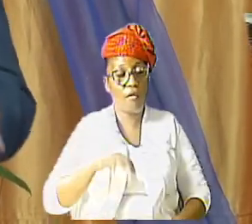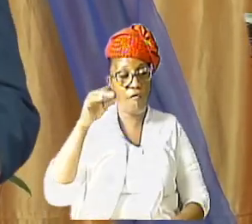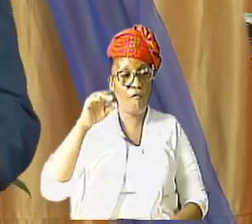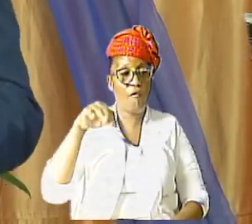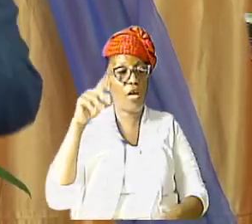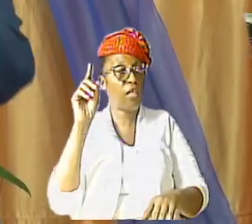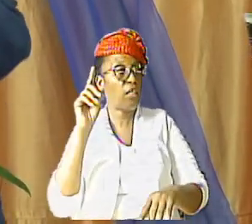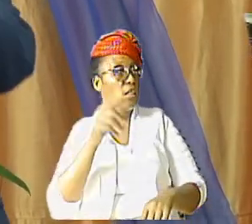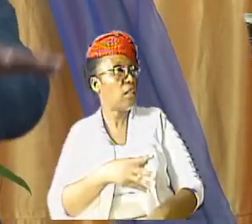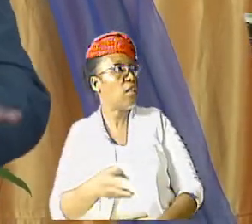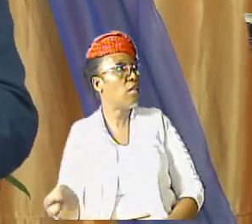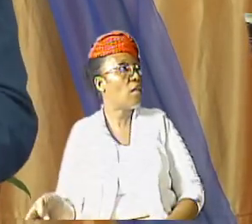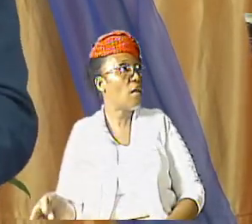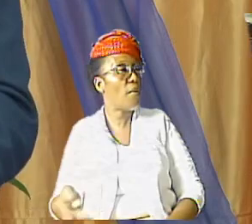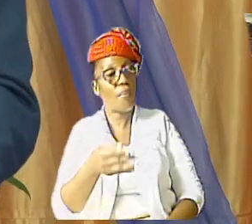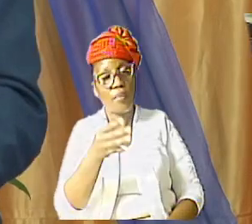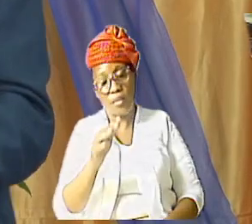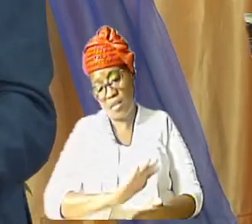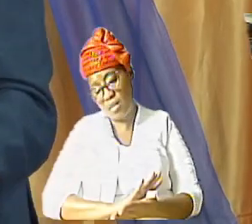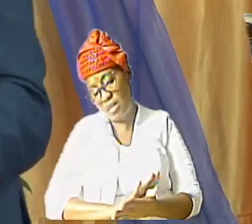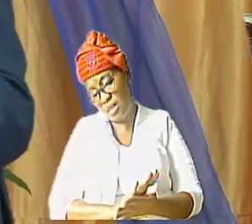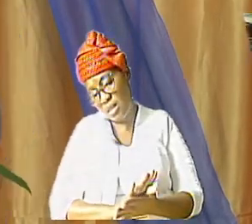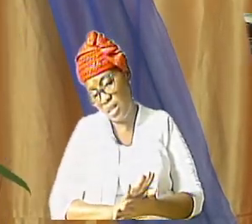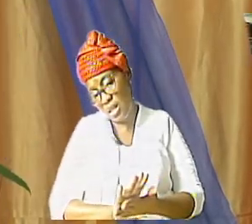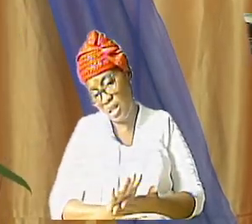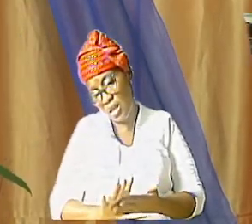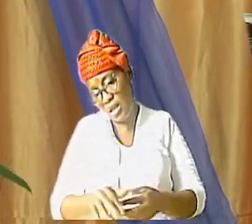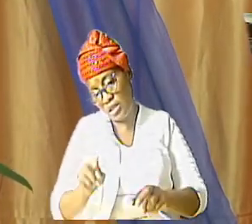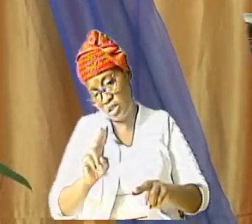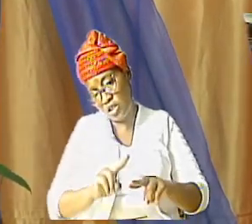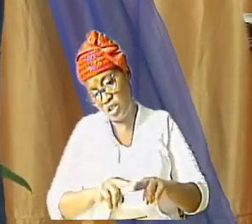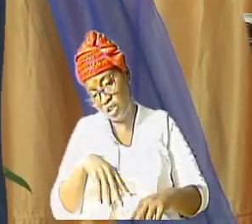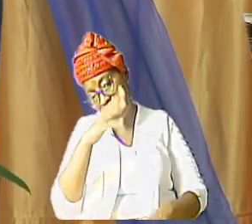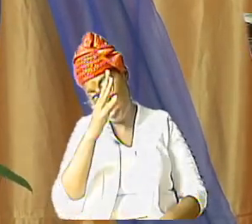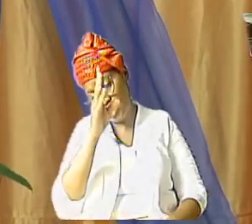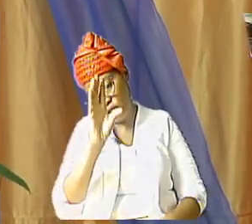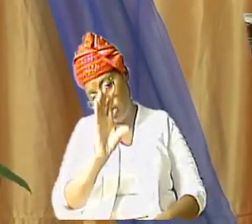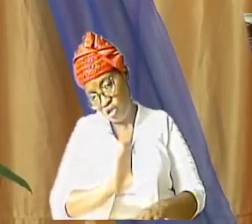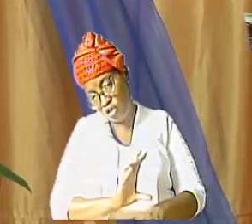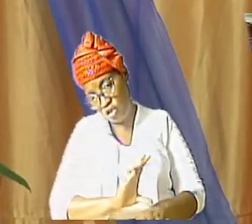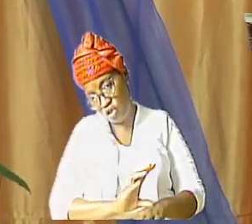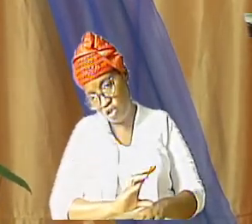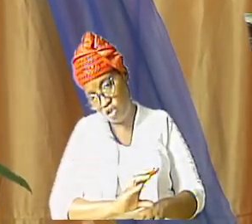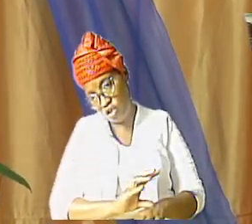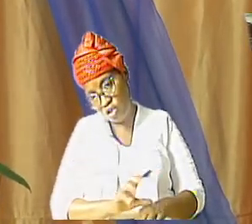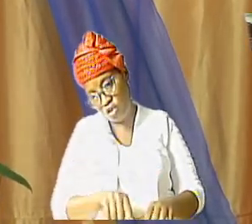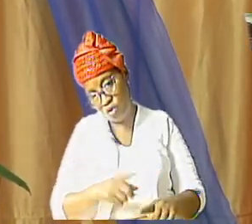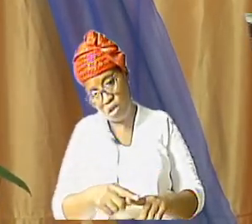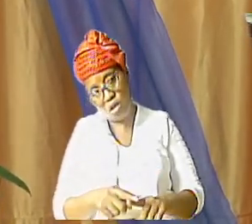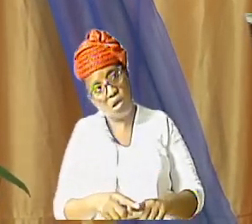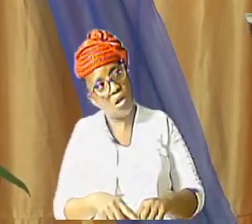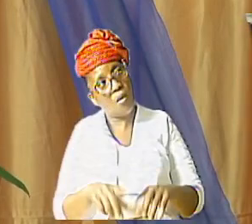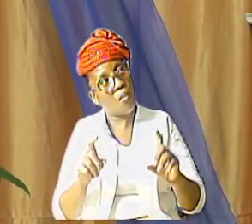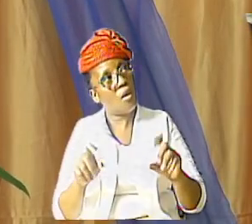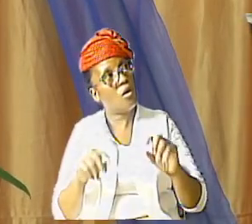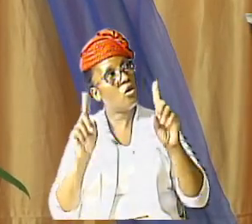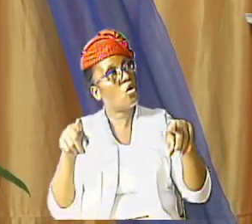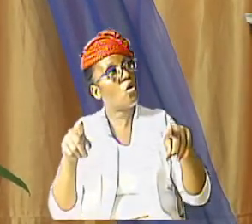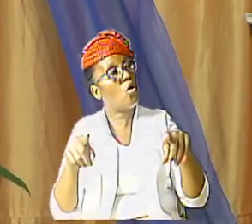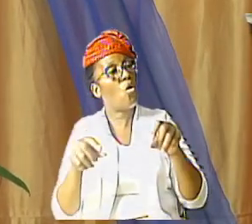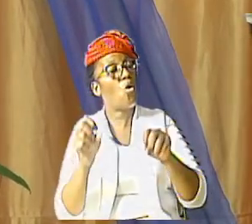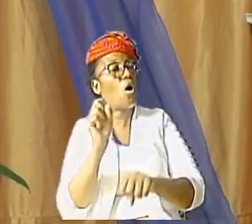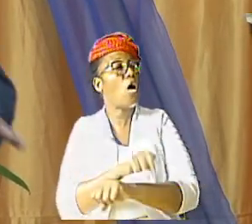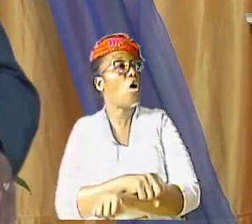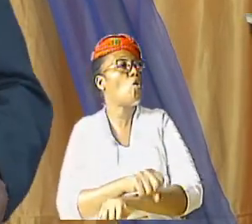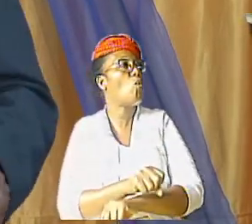sit in church like on Family Sunday like this. But you know, there's a time after we sit down, we've got to get up and go and work. The Lord requires